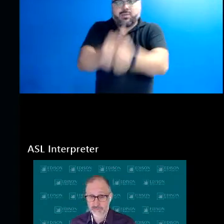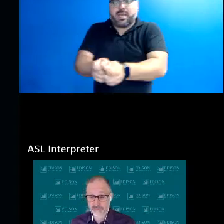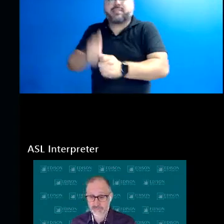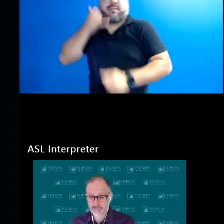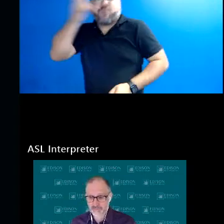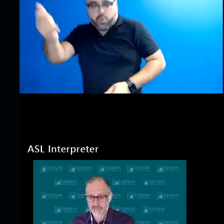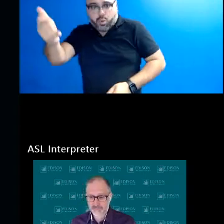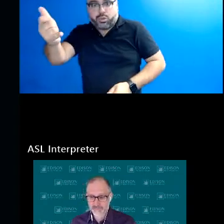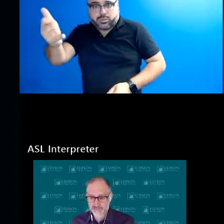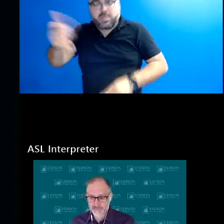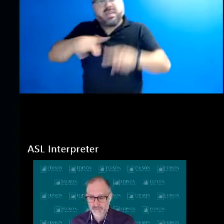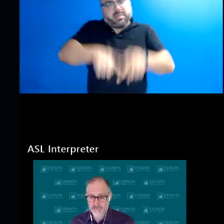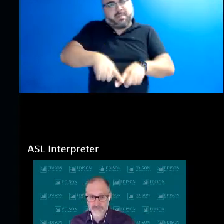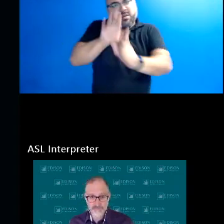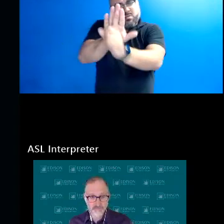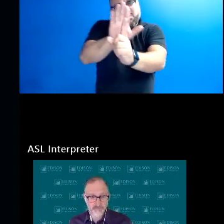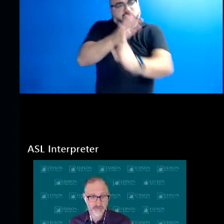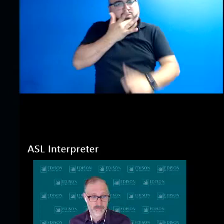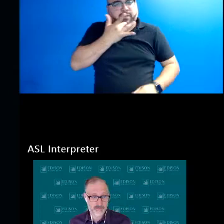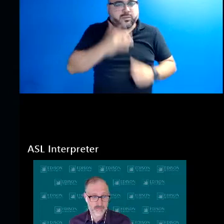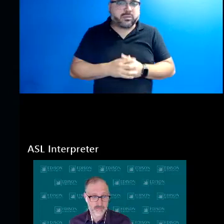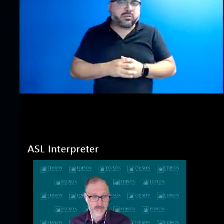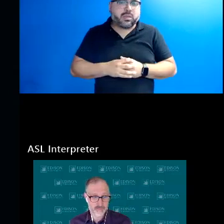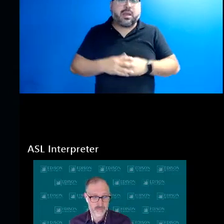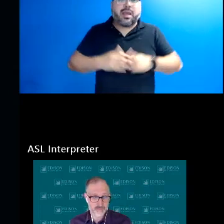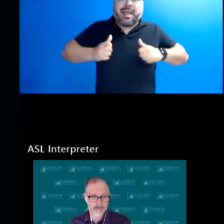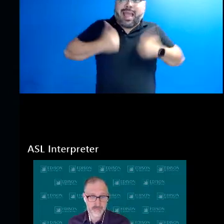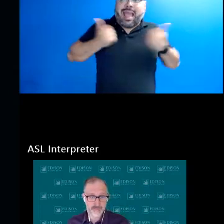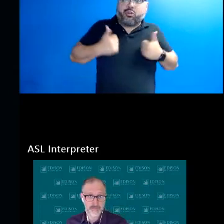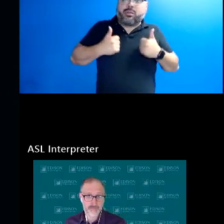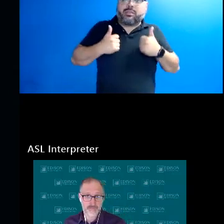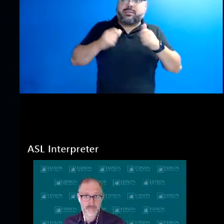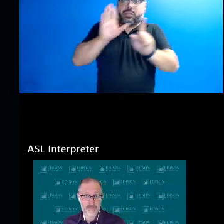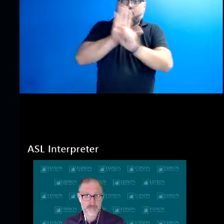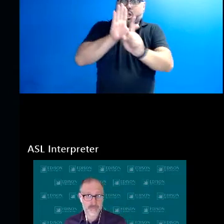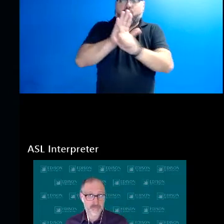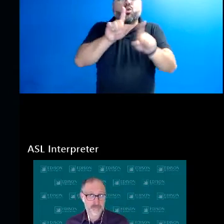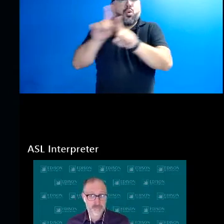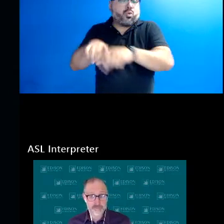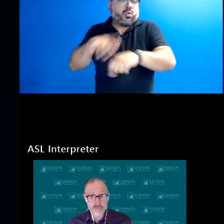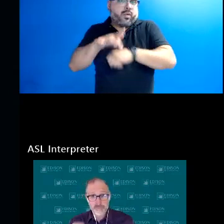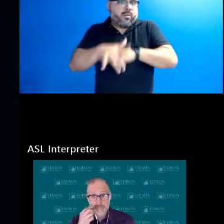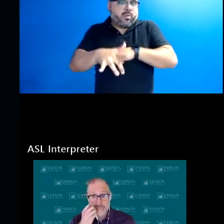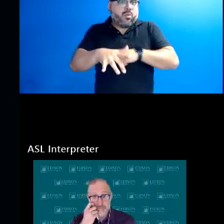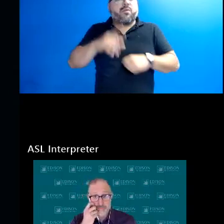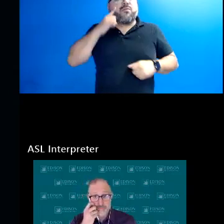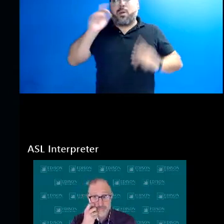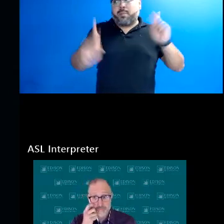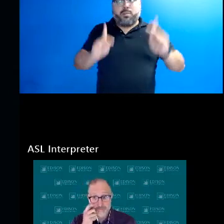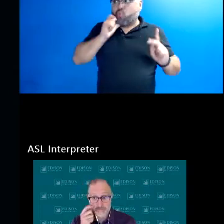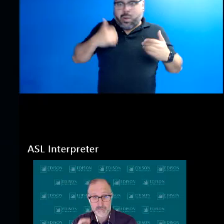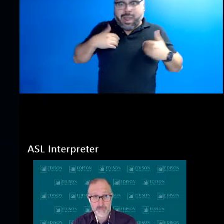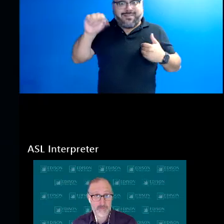based on customers' preferences. Address level alerts are also available so that non-SCE account holders can stay